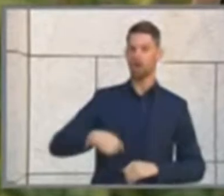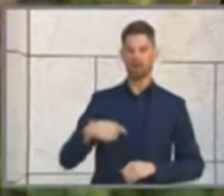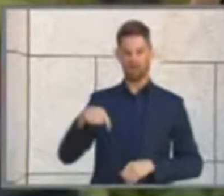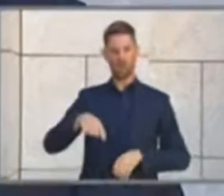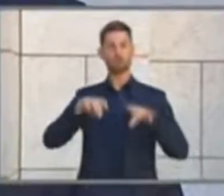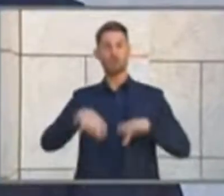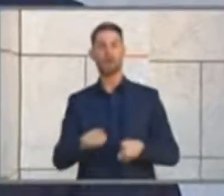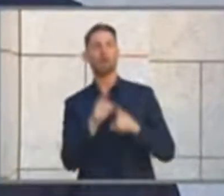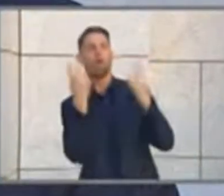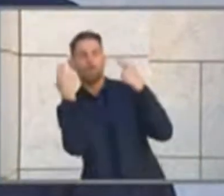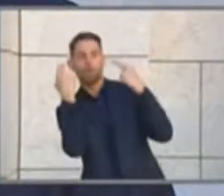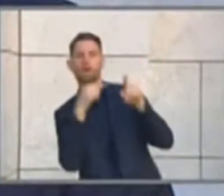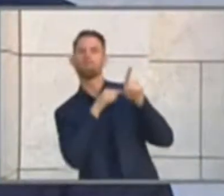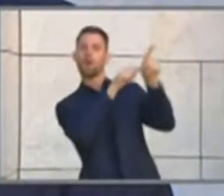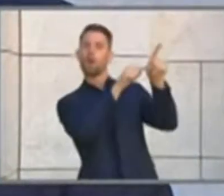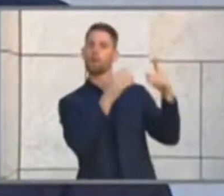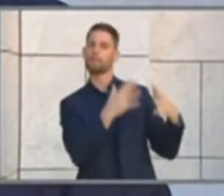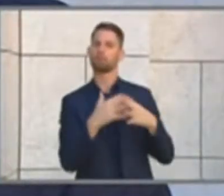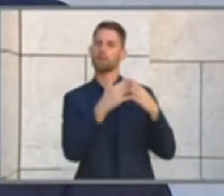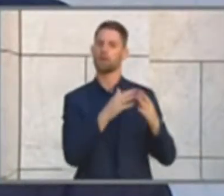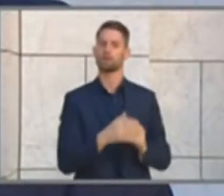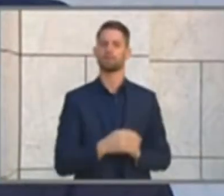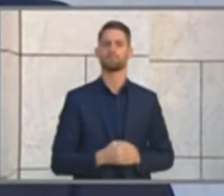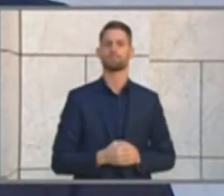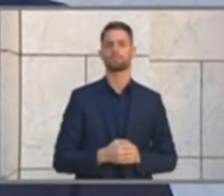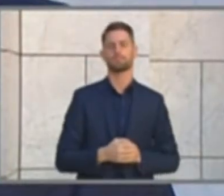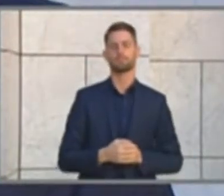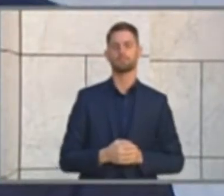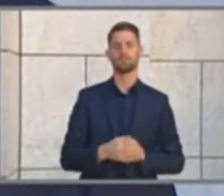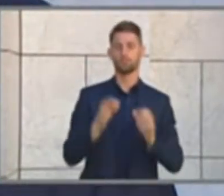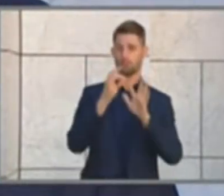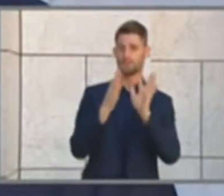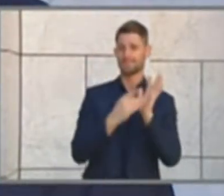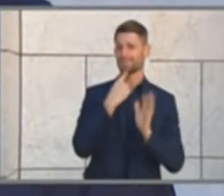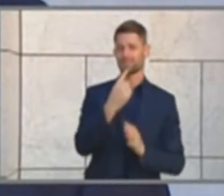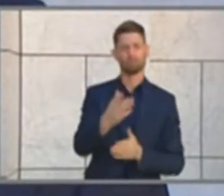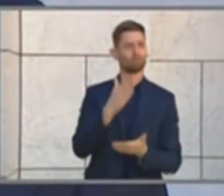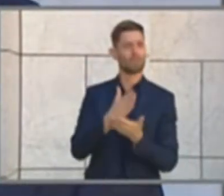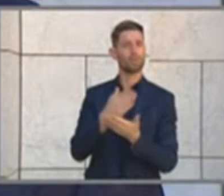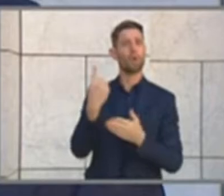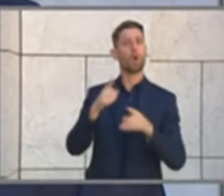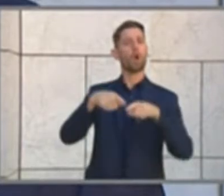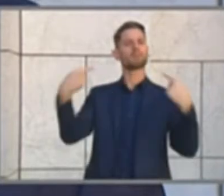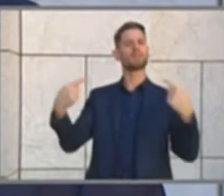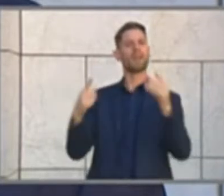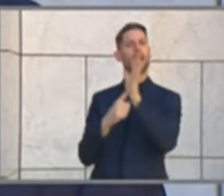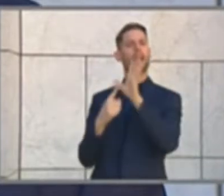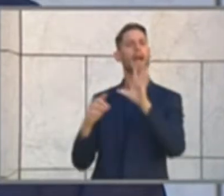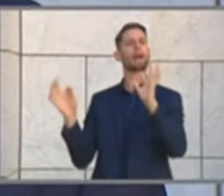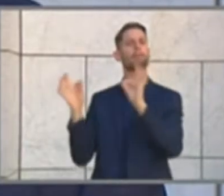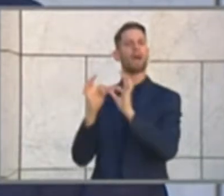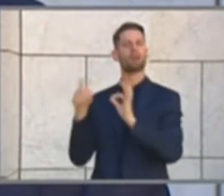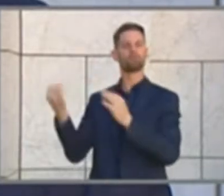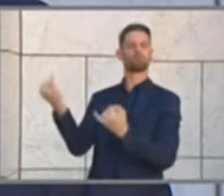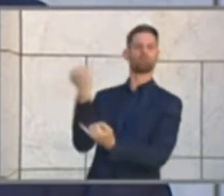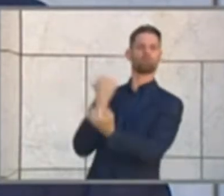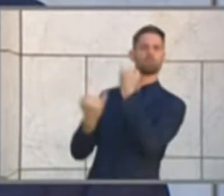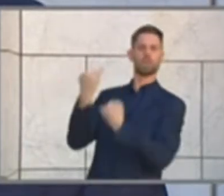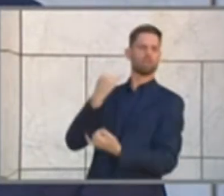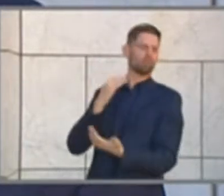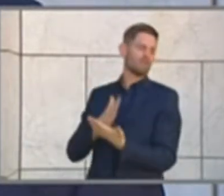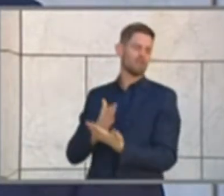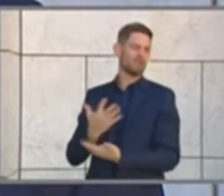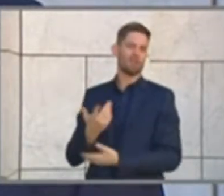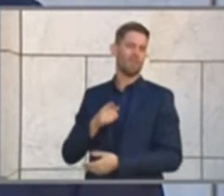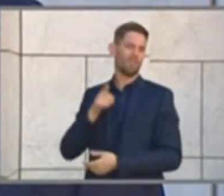Well, if the Labor Party want to share the criticisms of Australia by our critics, then I think that is really something for them to